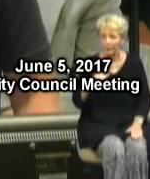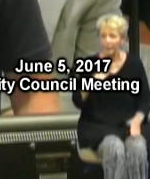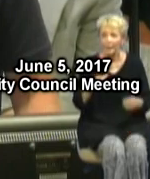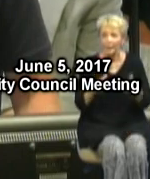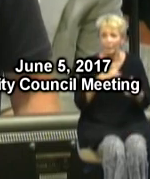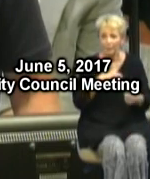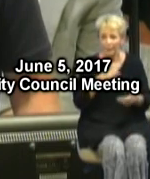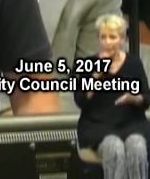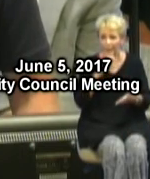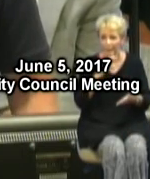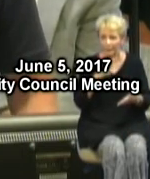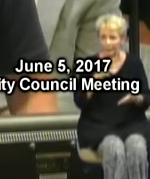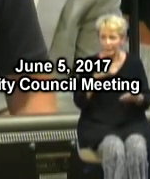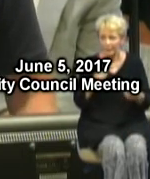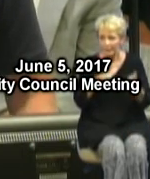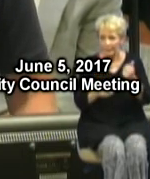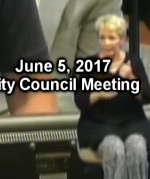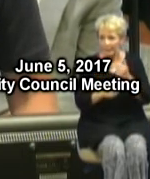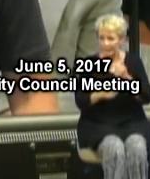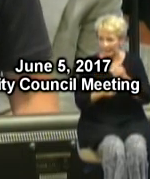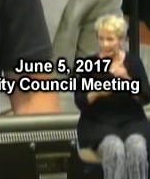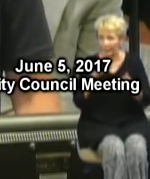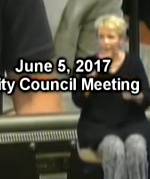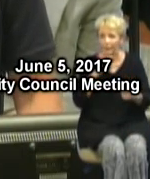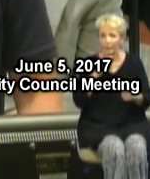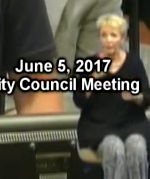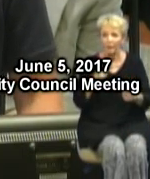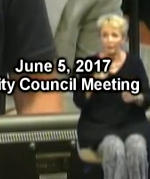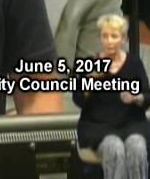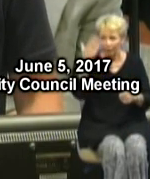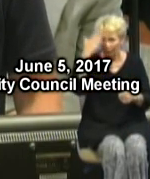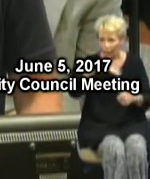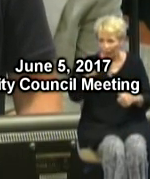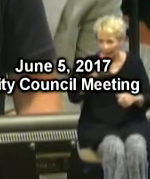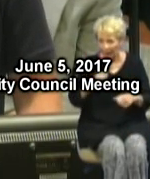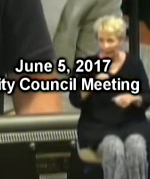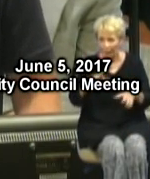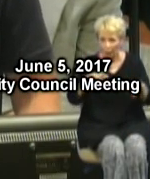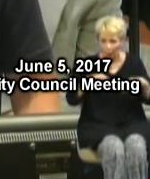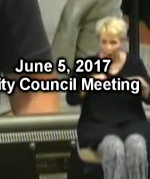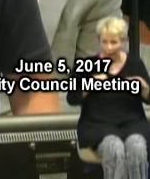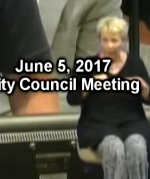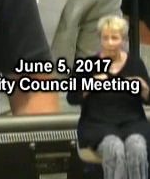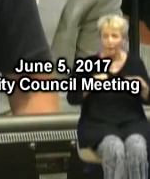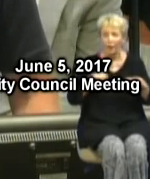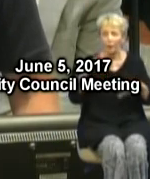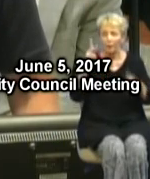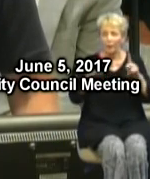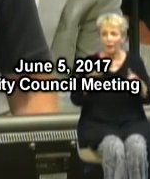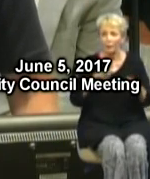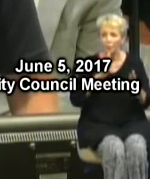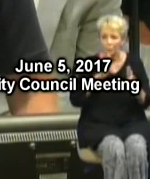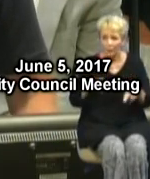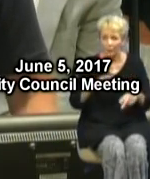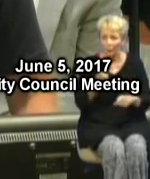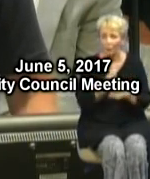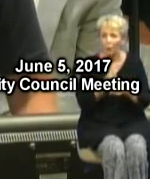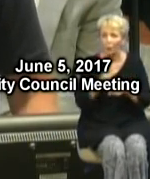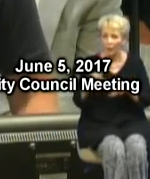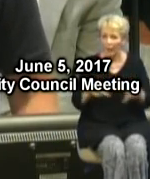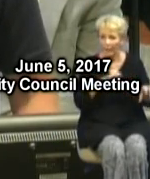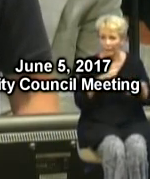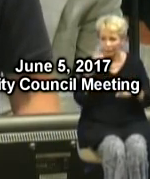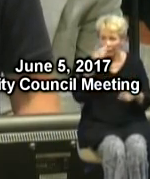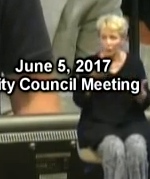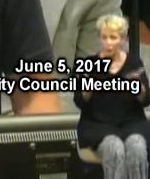assistant, who's on the front line receiving the public and every day ensures responsive and appropriate actions for